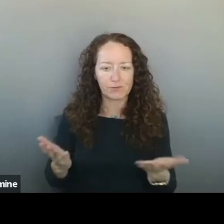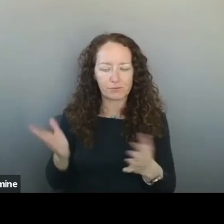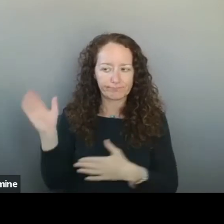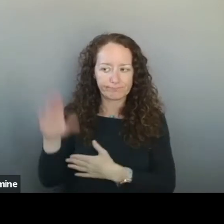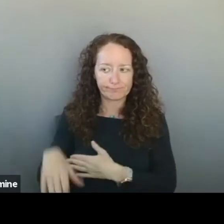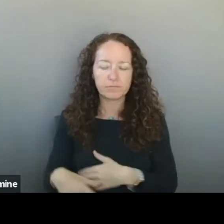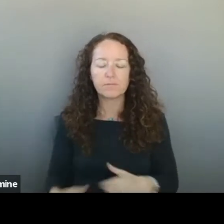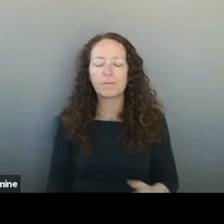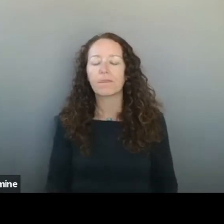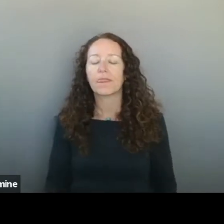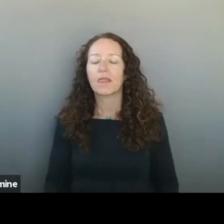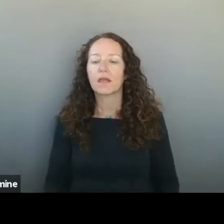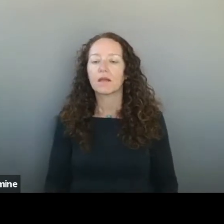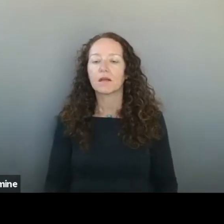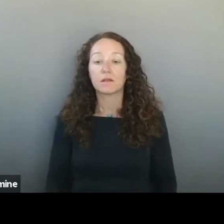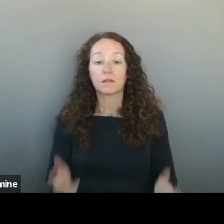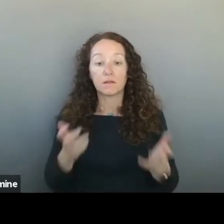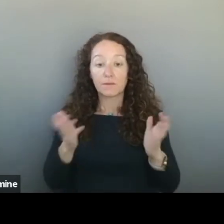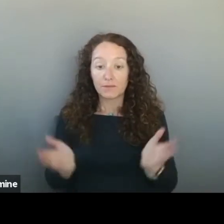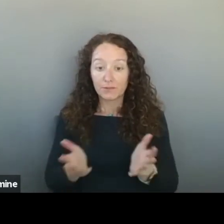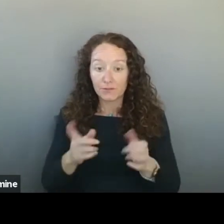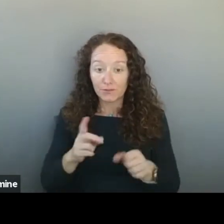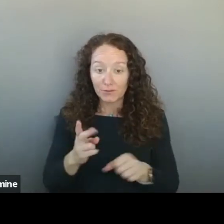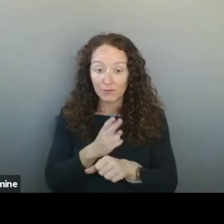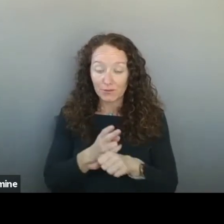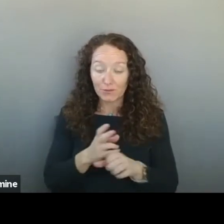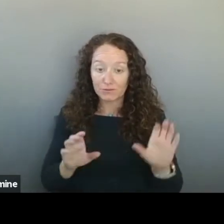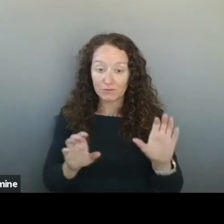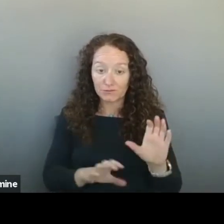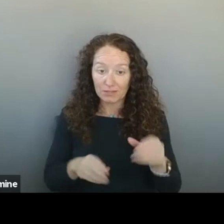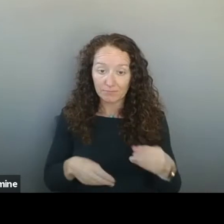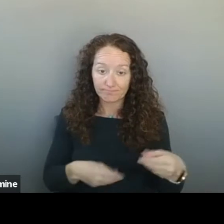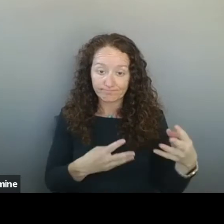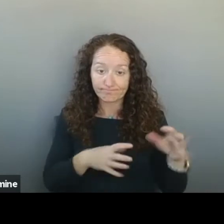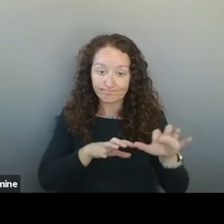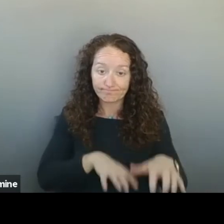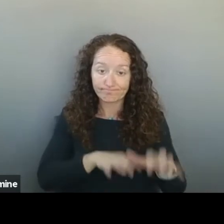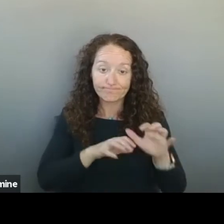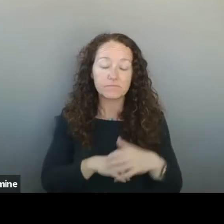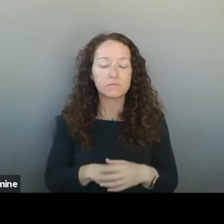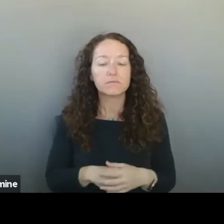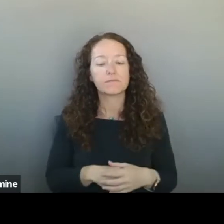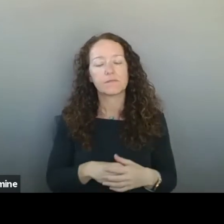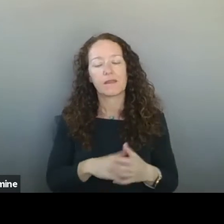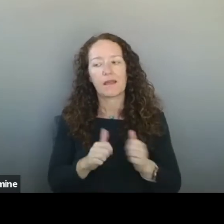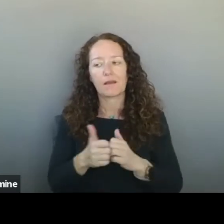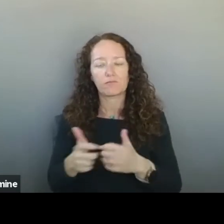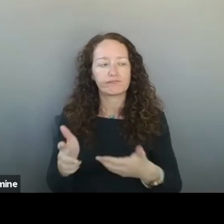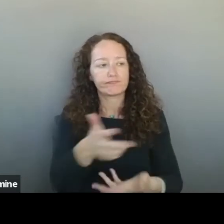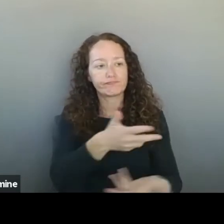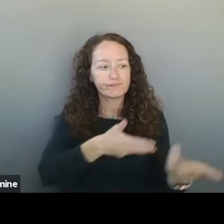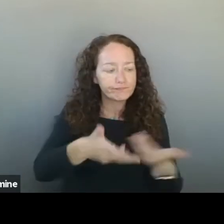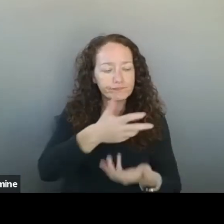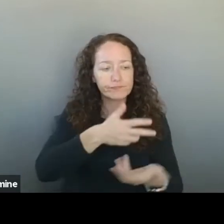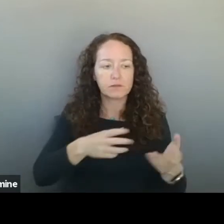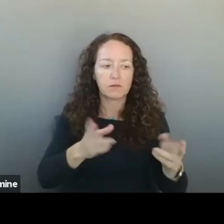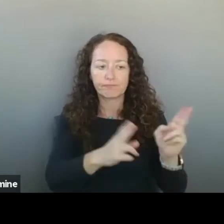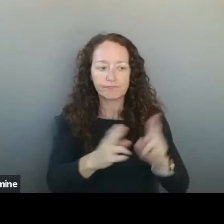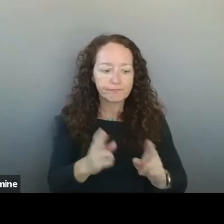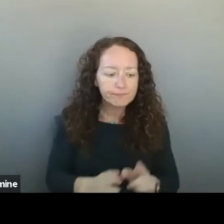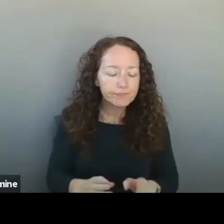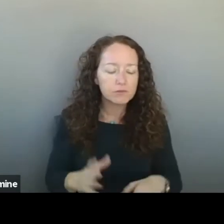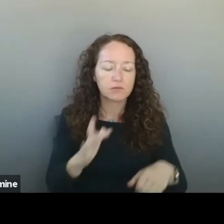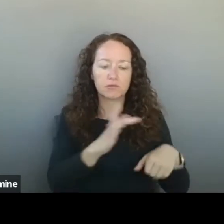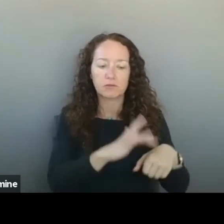We also just want to encourage you to use the chat box to connect with your fellow participants and share resources. Any